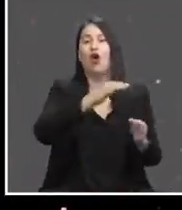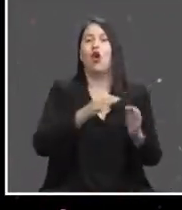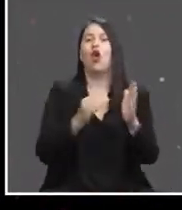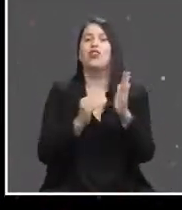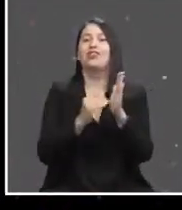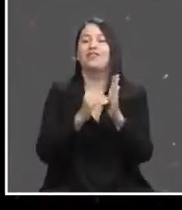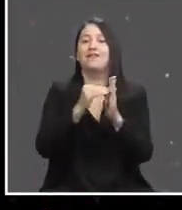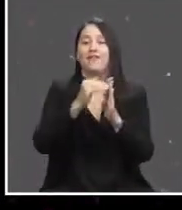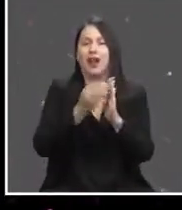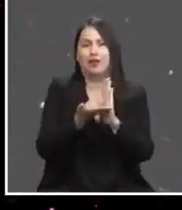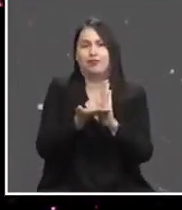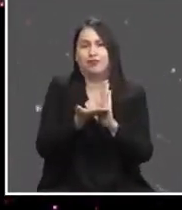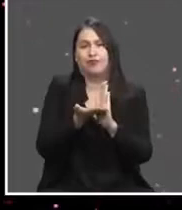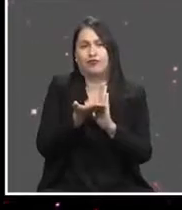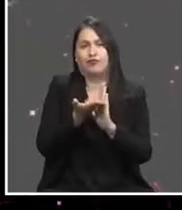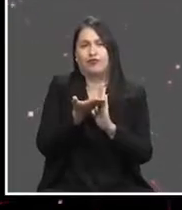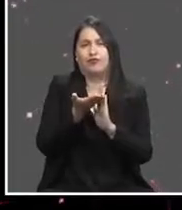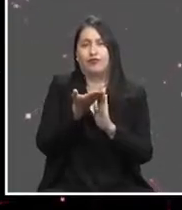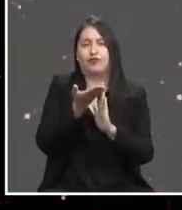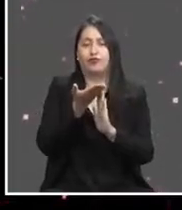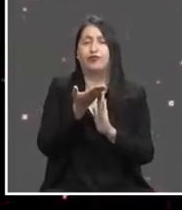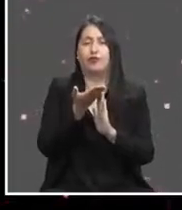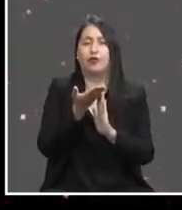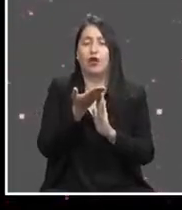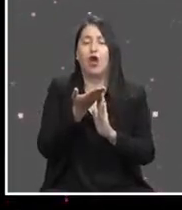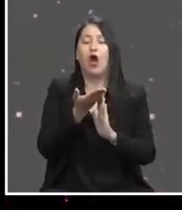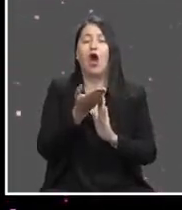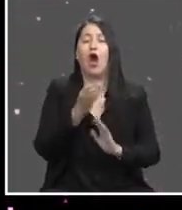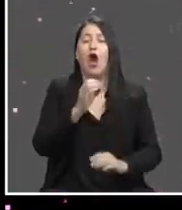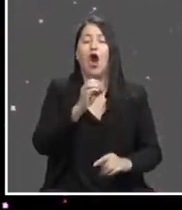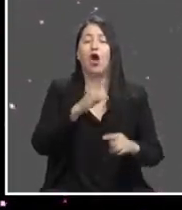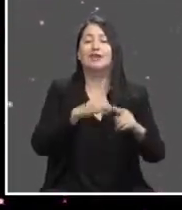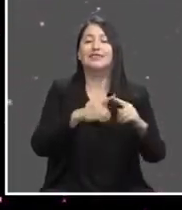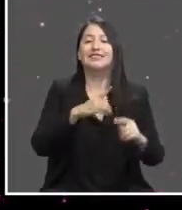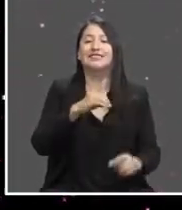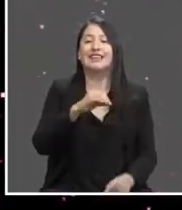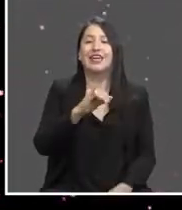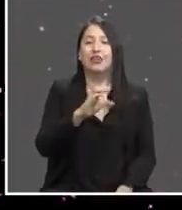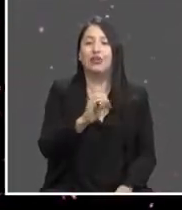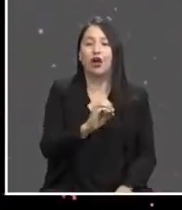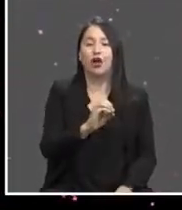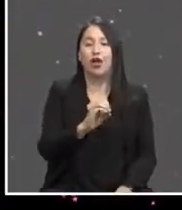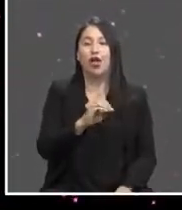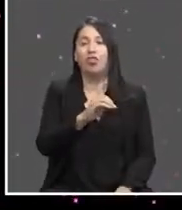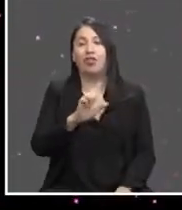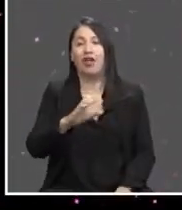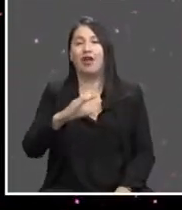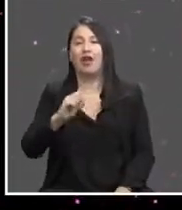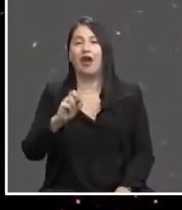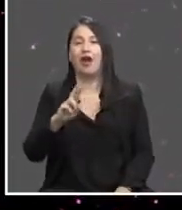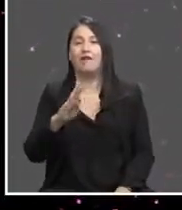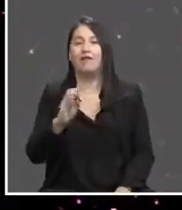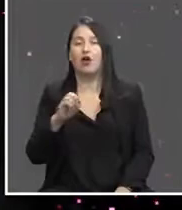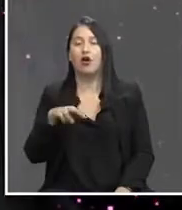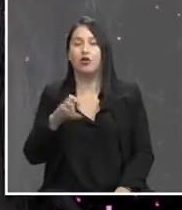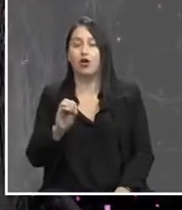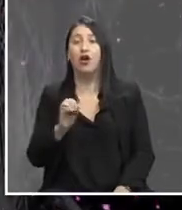that would occur because heat-trapping greenhouse gases could change the energy balance of the Earth.